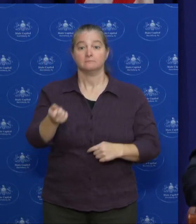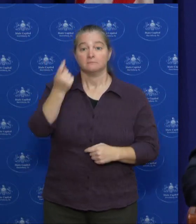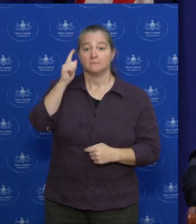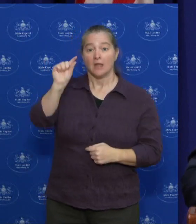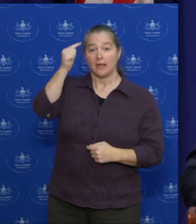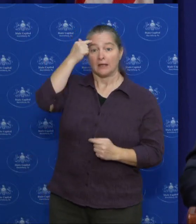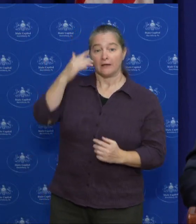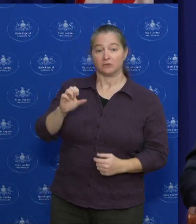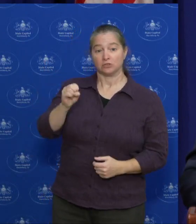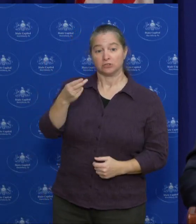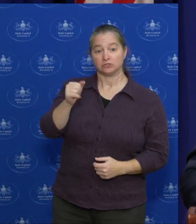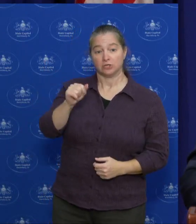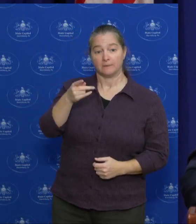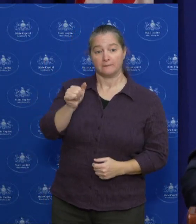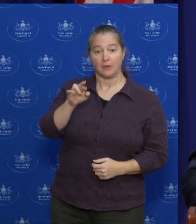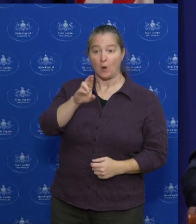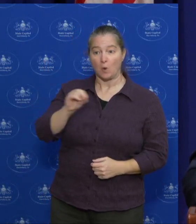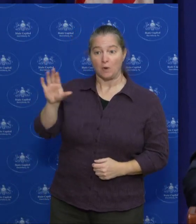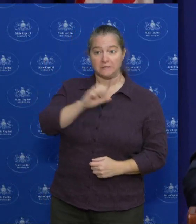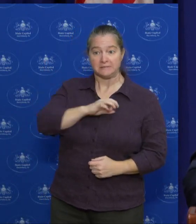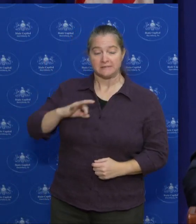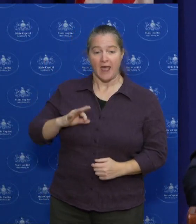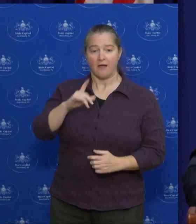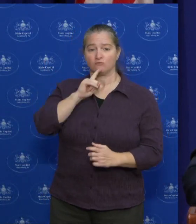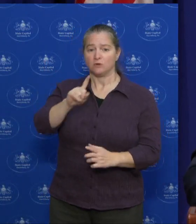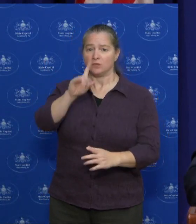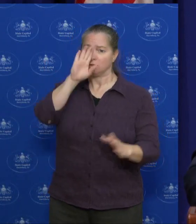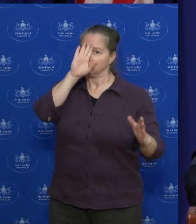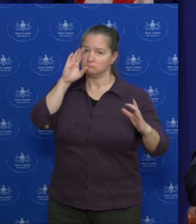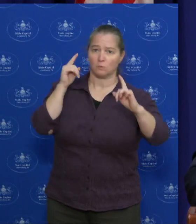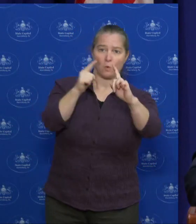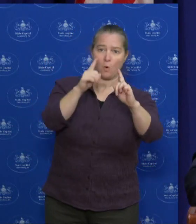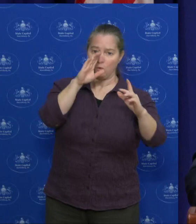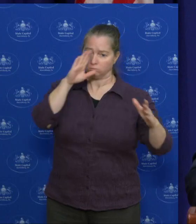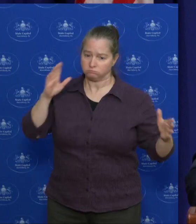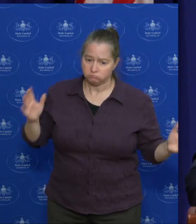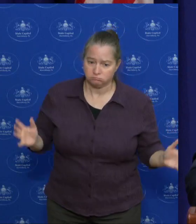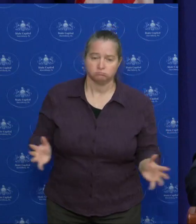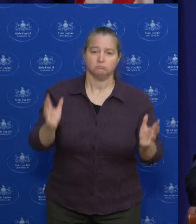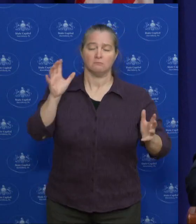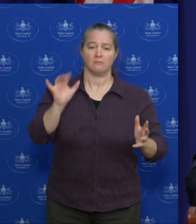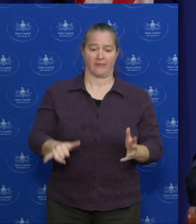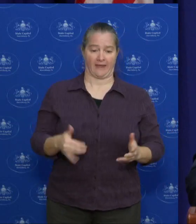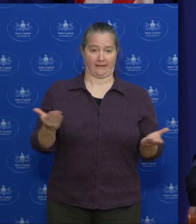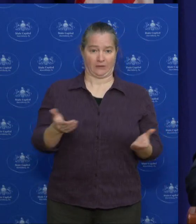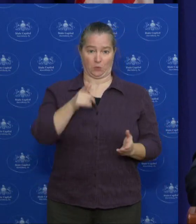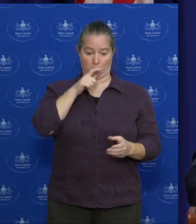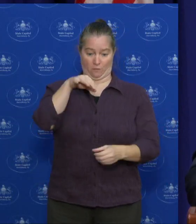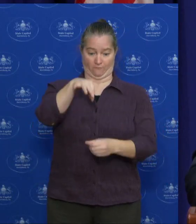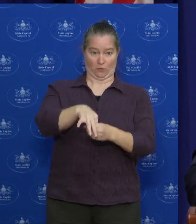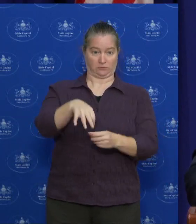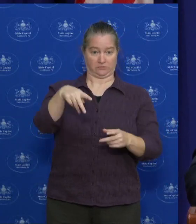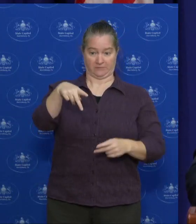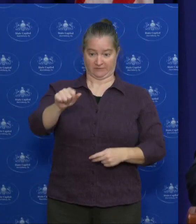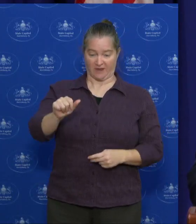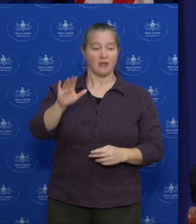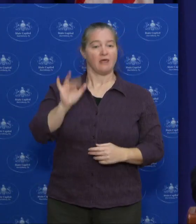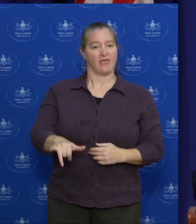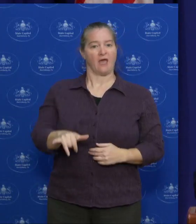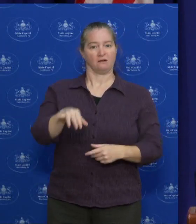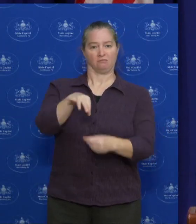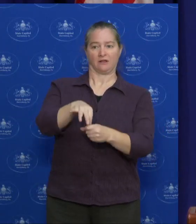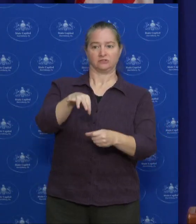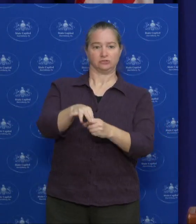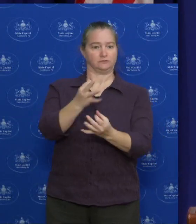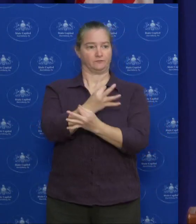ensuring that every election in Pennsylvania is free and fair and safe and secure. That commitment